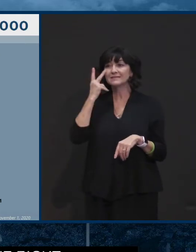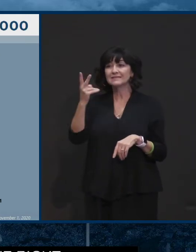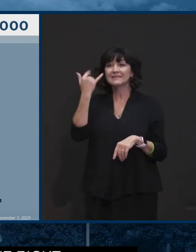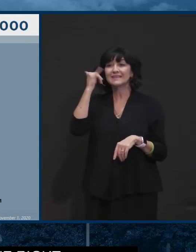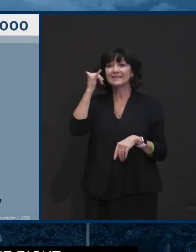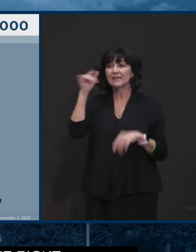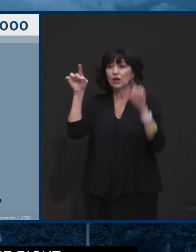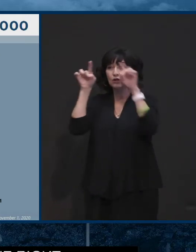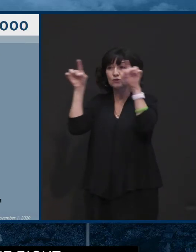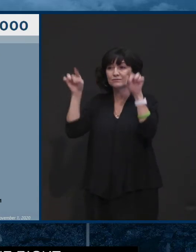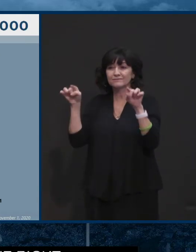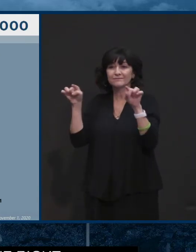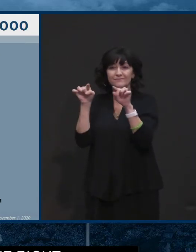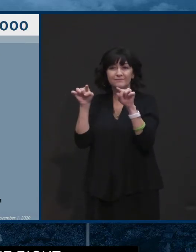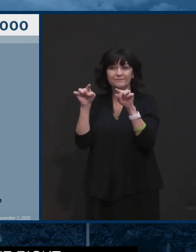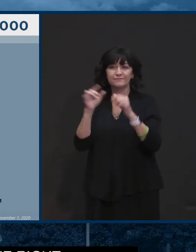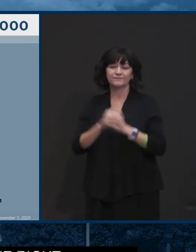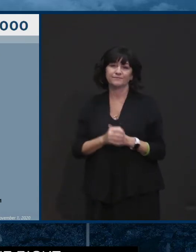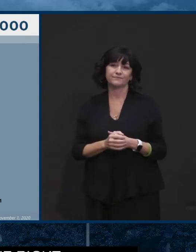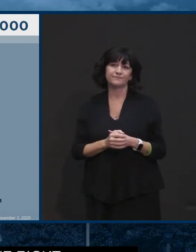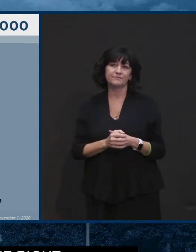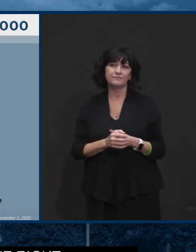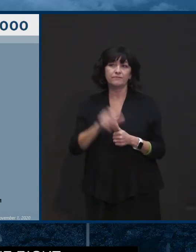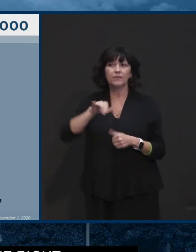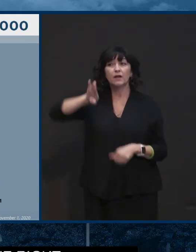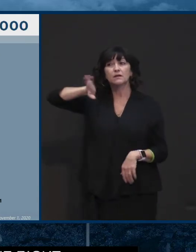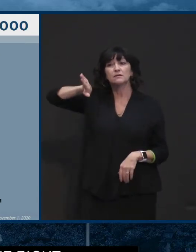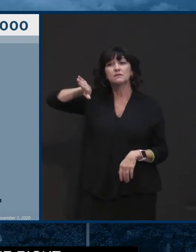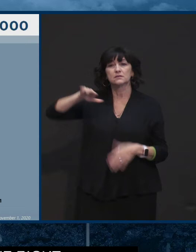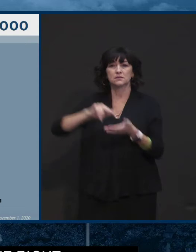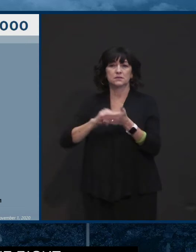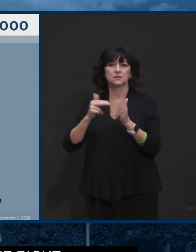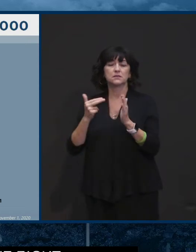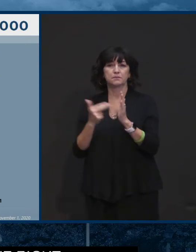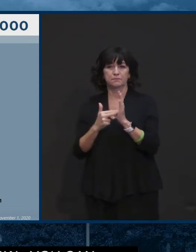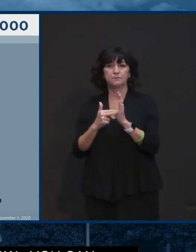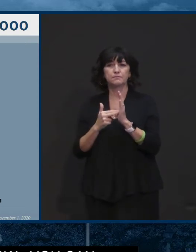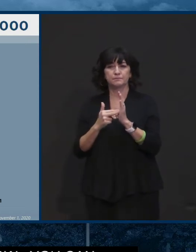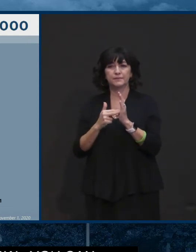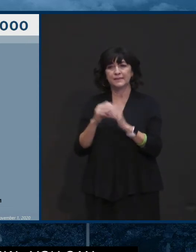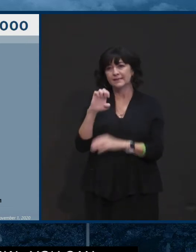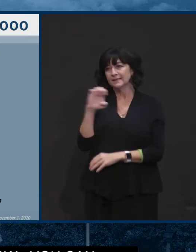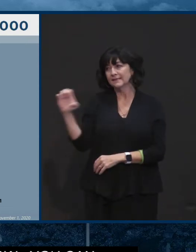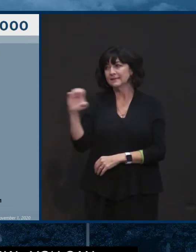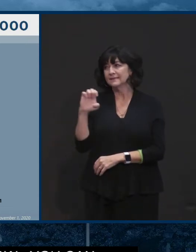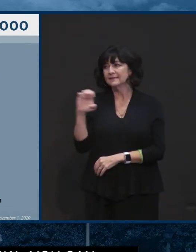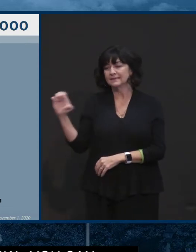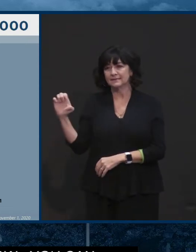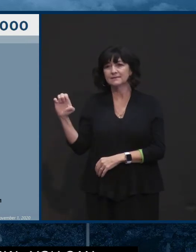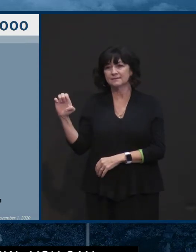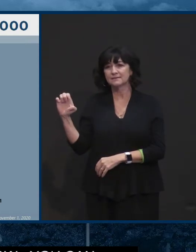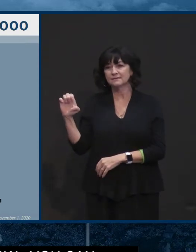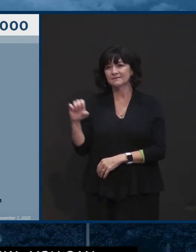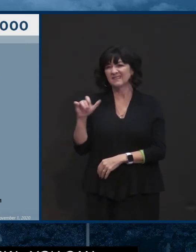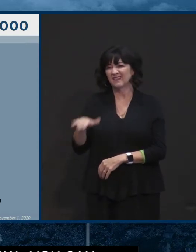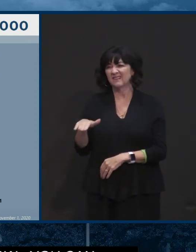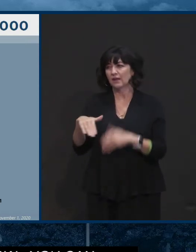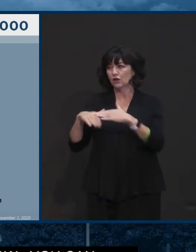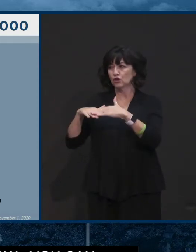Coast, increasing, but at a rate pretty much lower than most